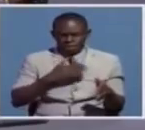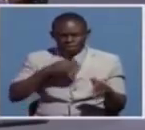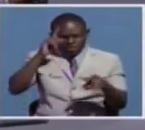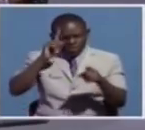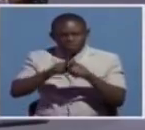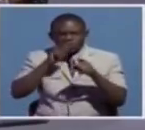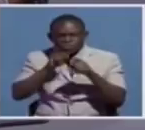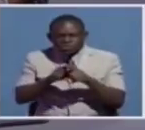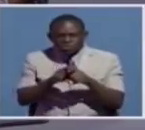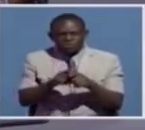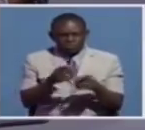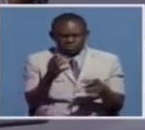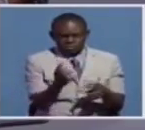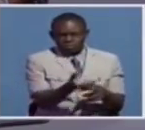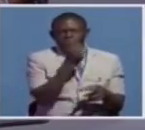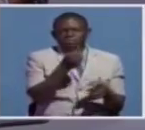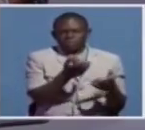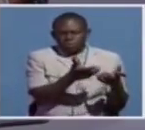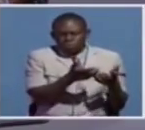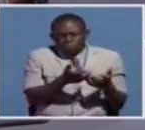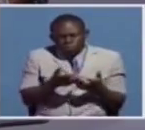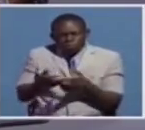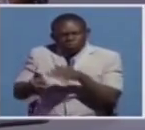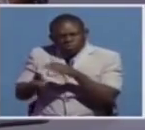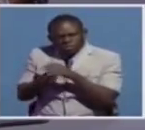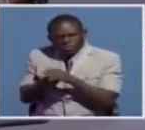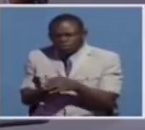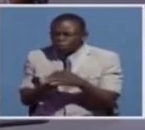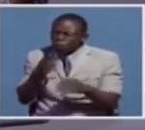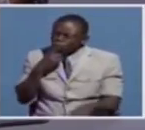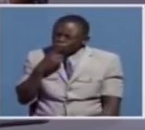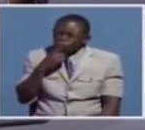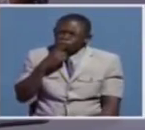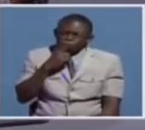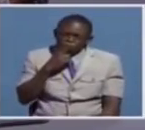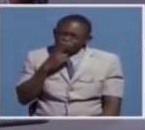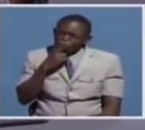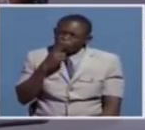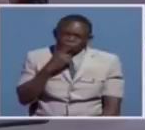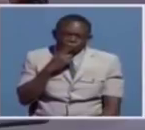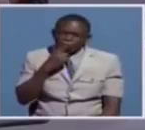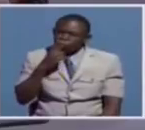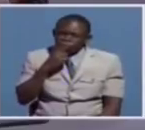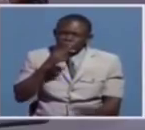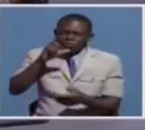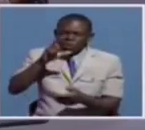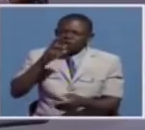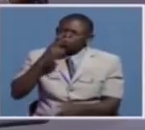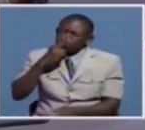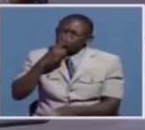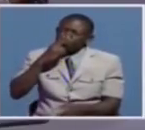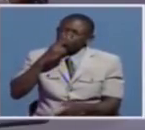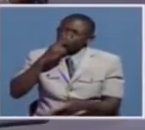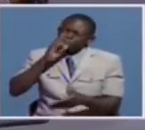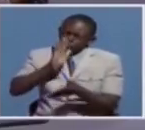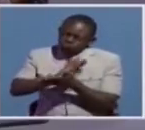box. And I got so sick that I never wanted to smell a cigarette again in my whole life. Were you beaten then? I